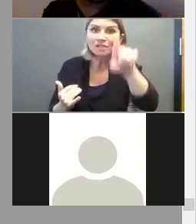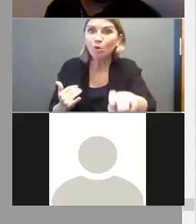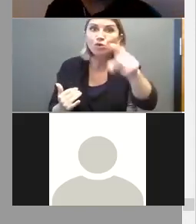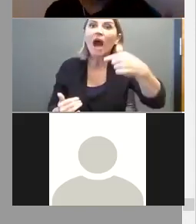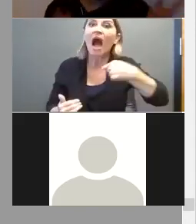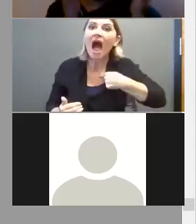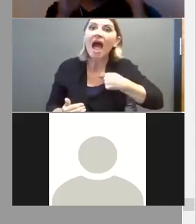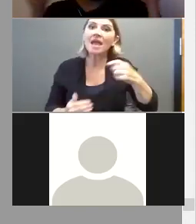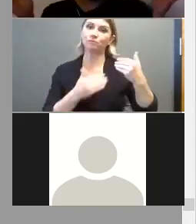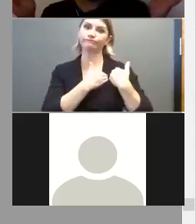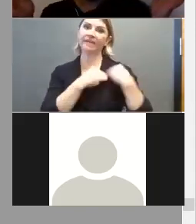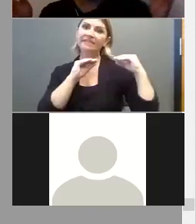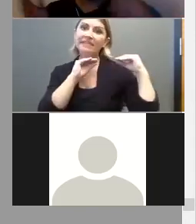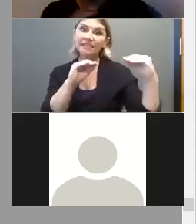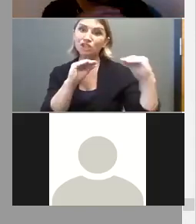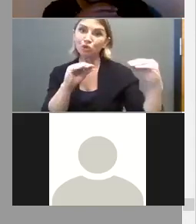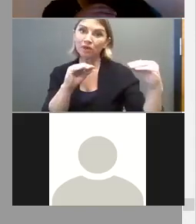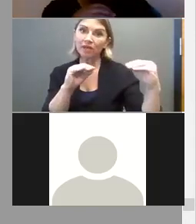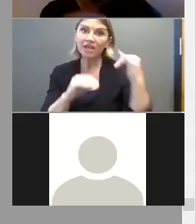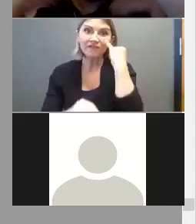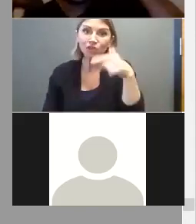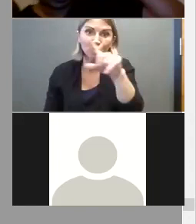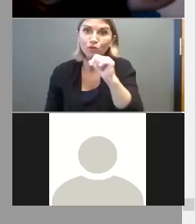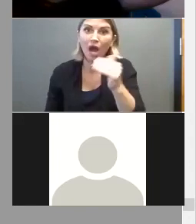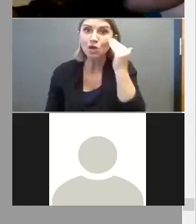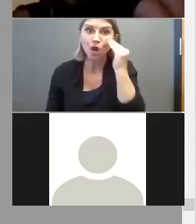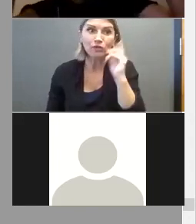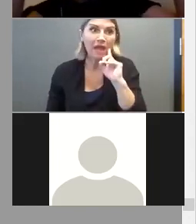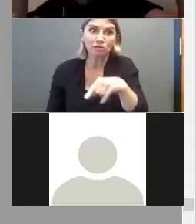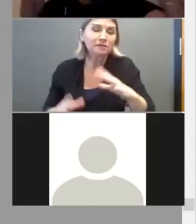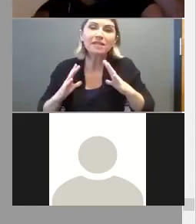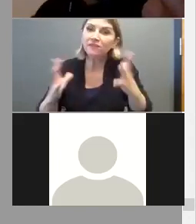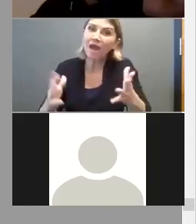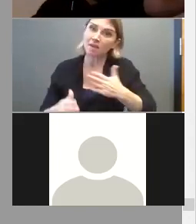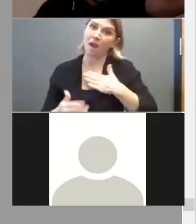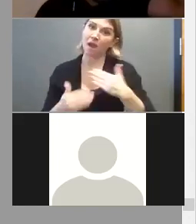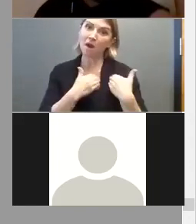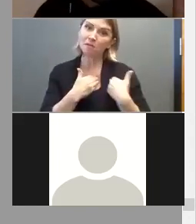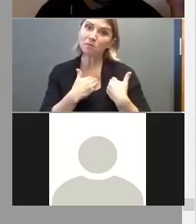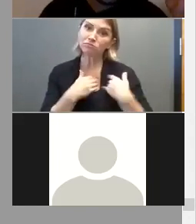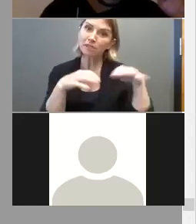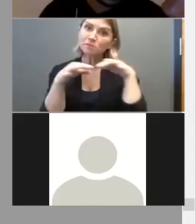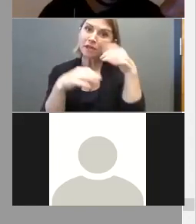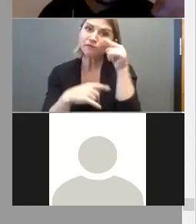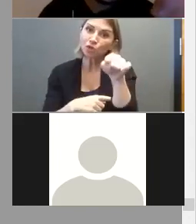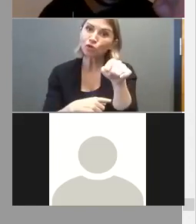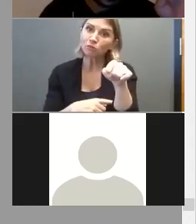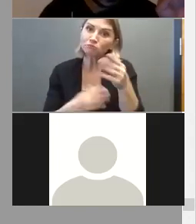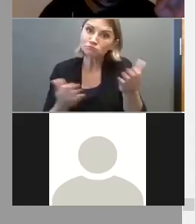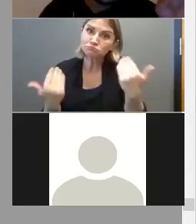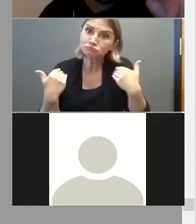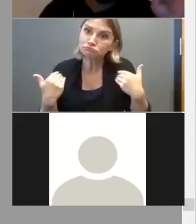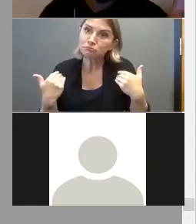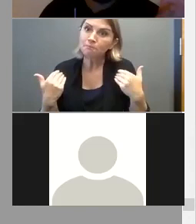teach you these things. So if you don't know the answers, just tell me that you don't know the answers so that I can understand where you are right now. And